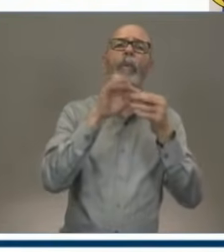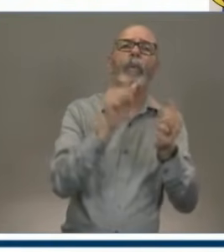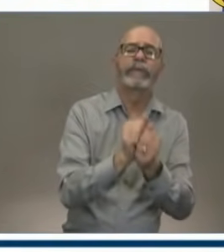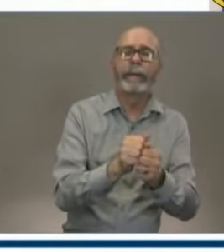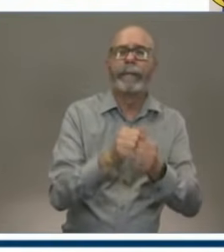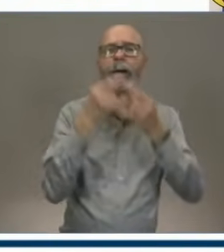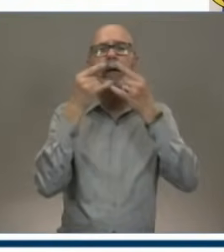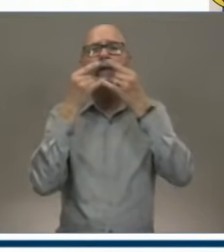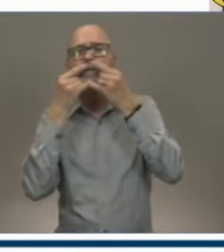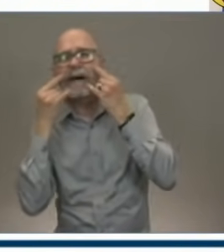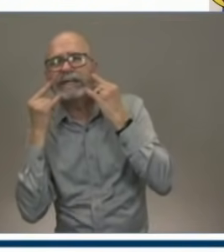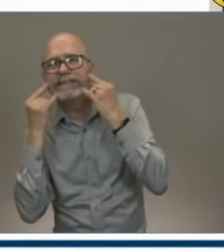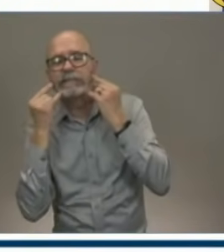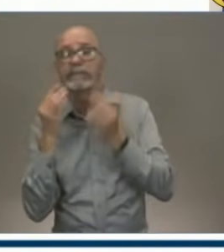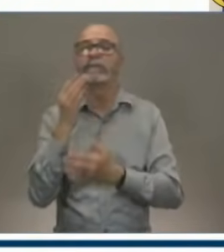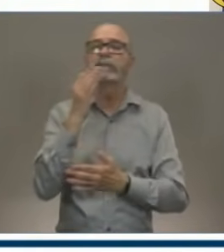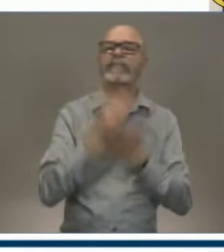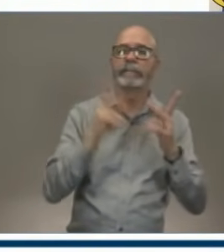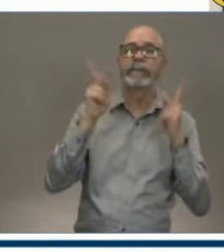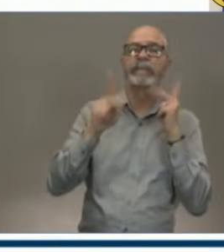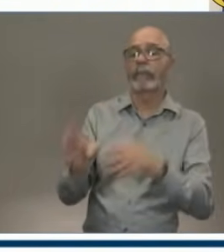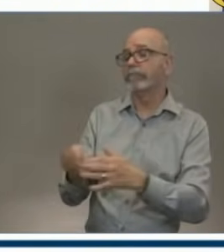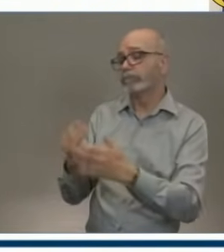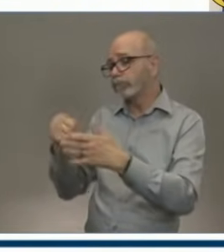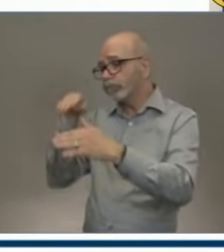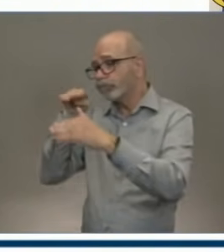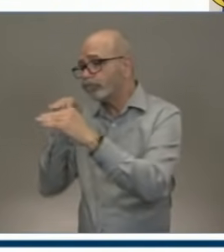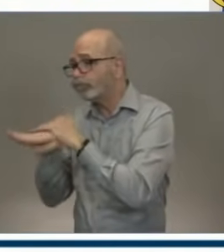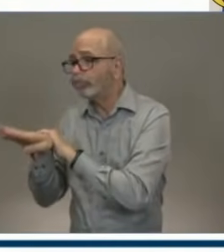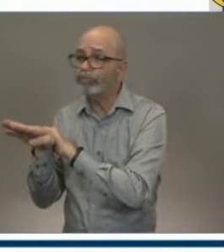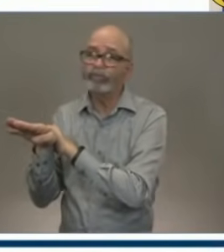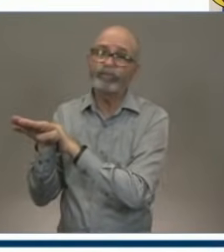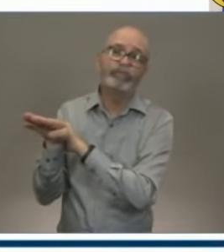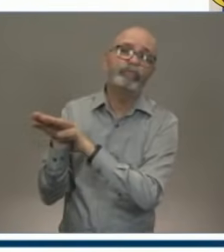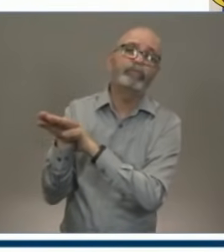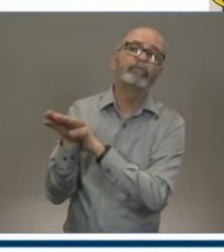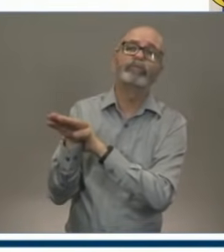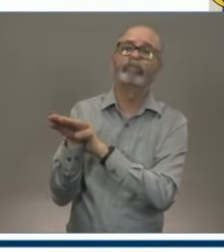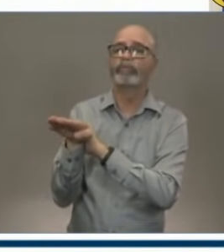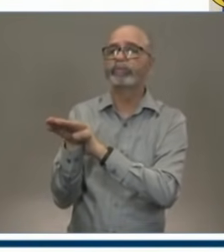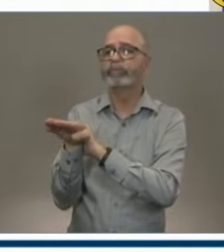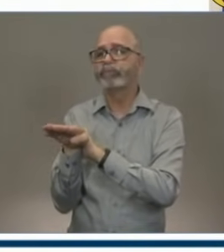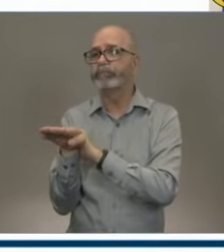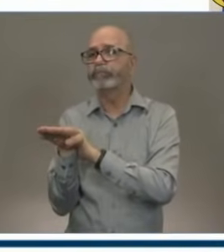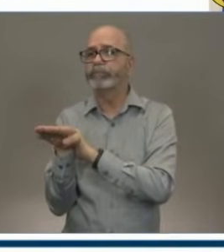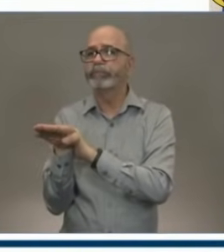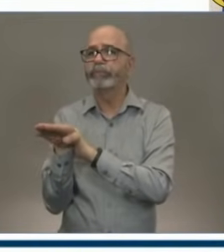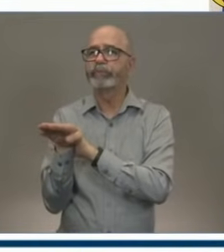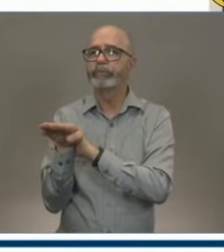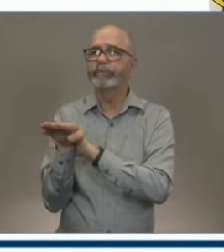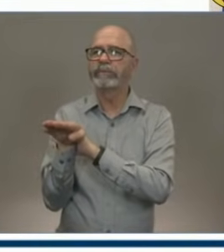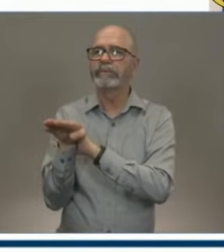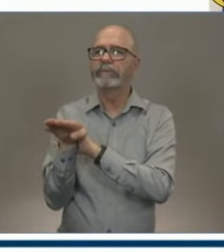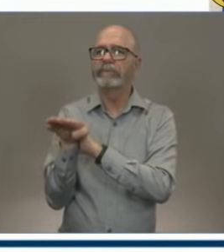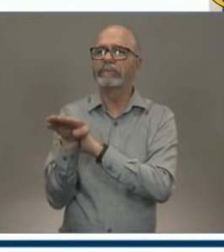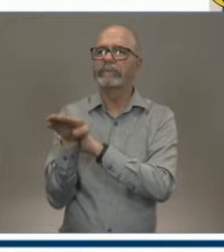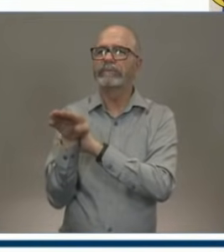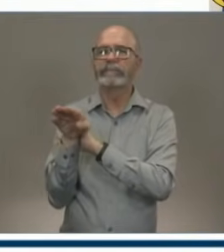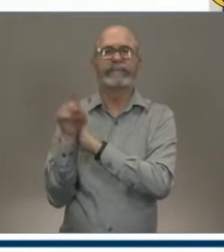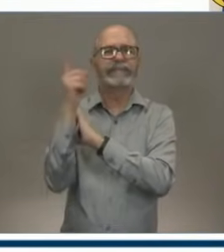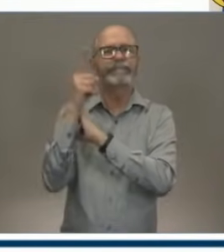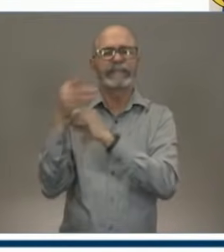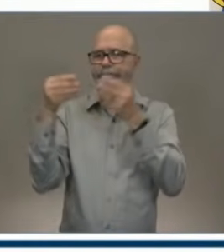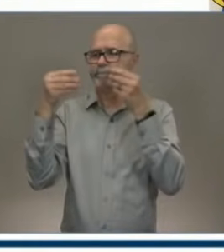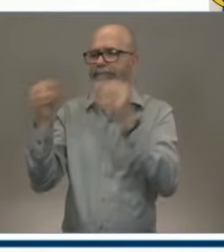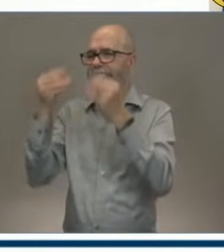going to establishments and demanding services when they're wearing a face shield, saying that they can't wear a mask due to a